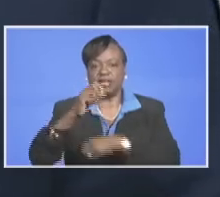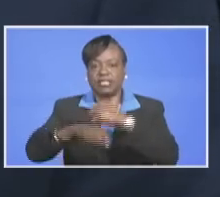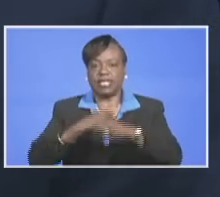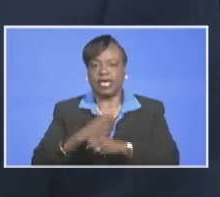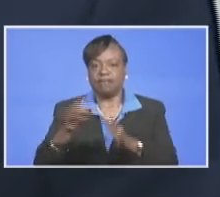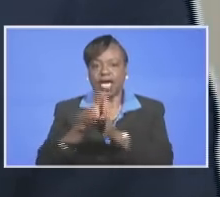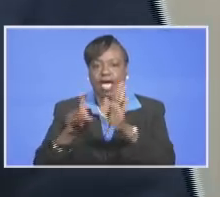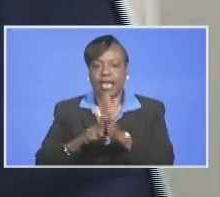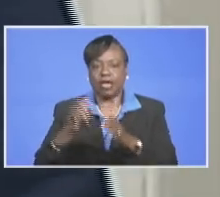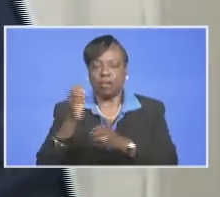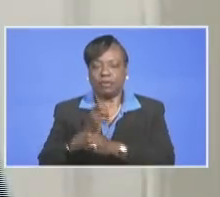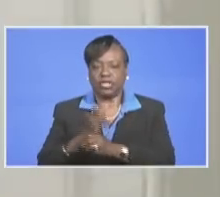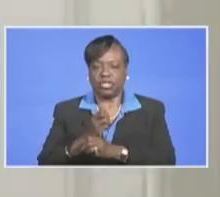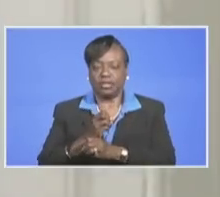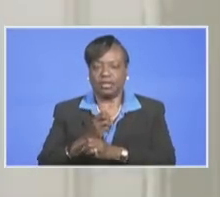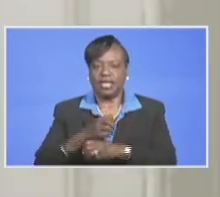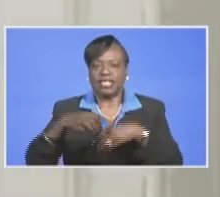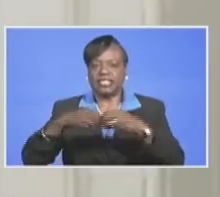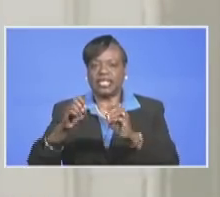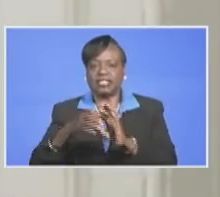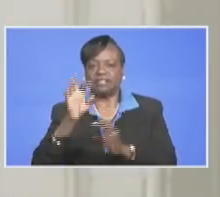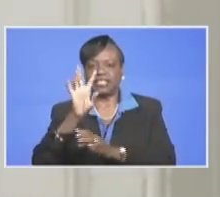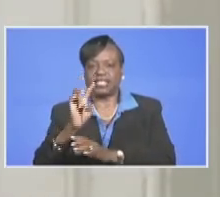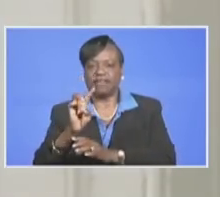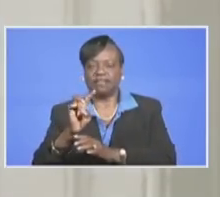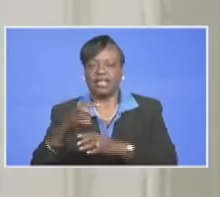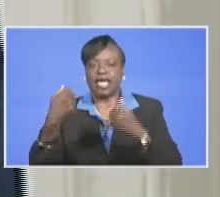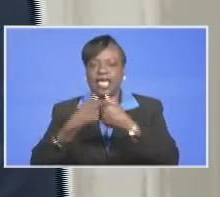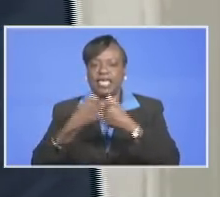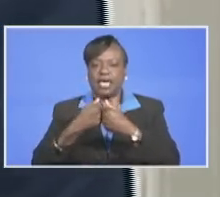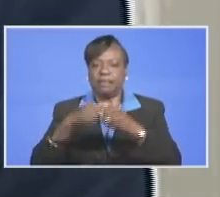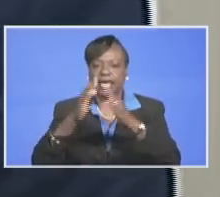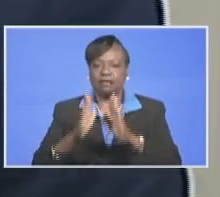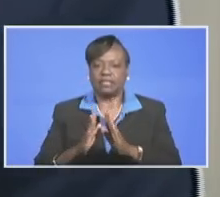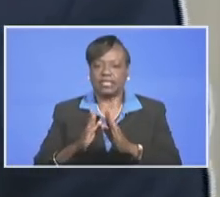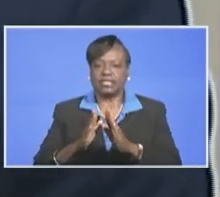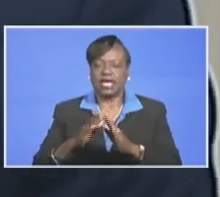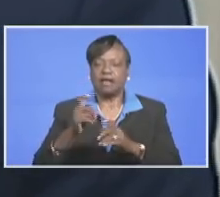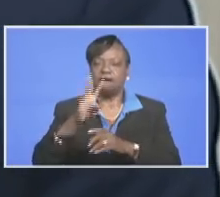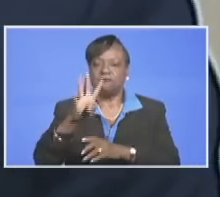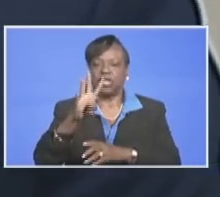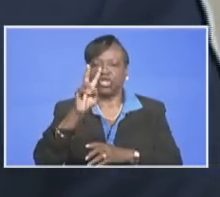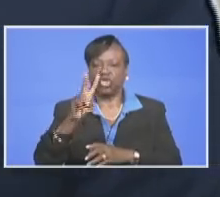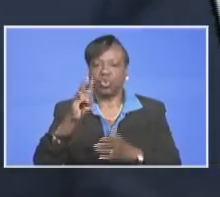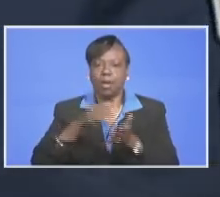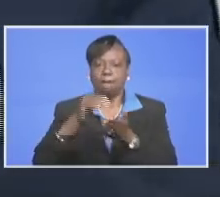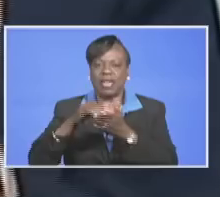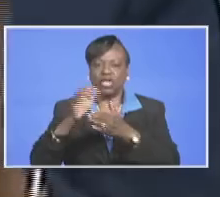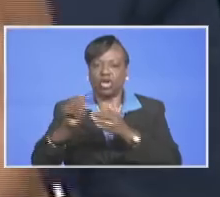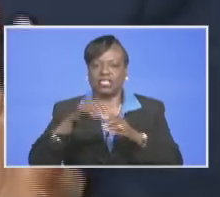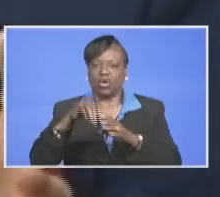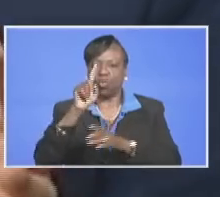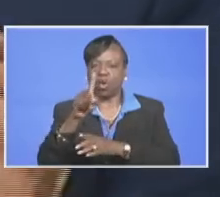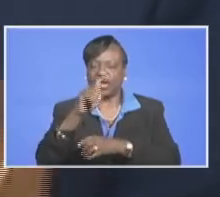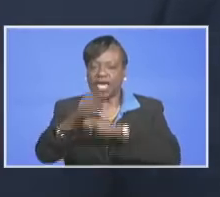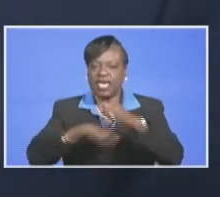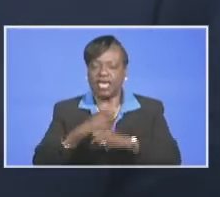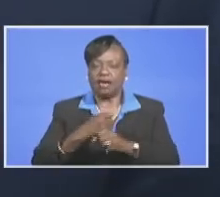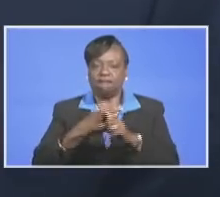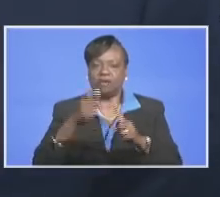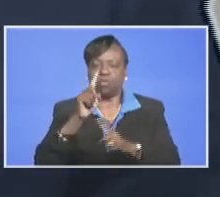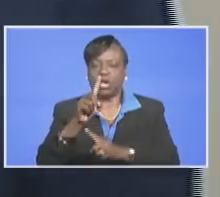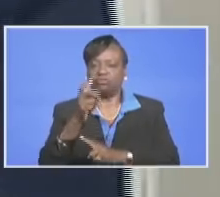legal operation, the sales of these 7 gaming houses grew a whopping $42 million in 1 year, from $112 million